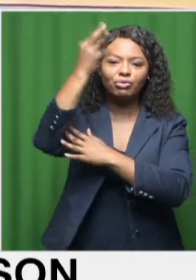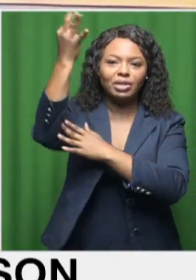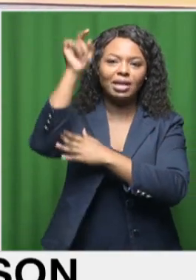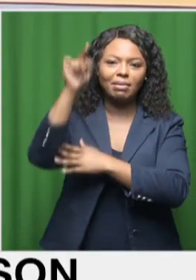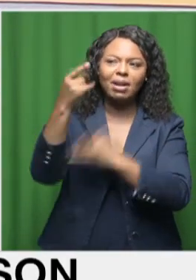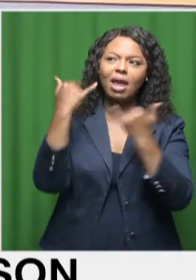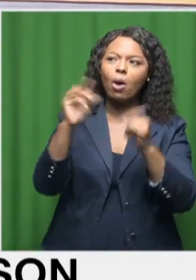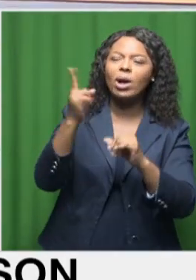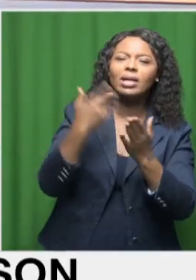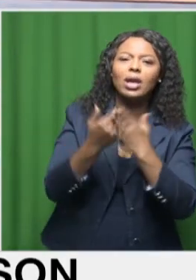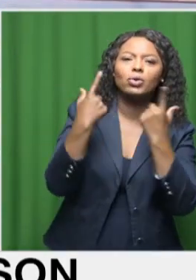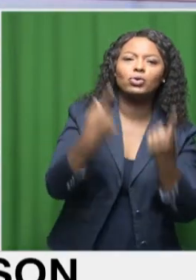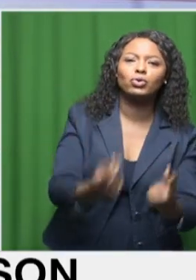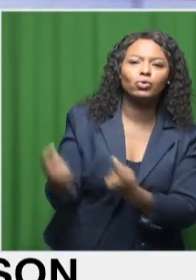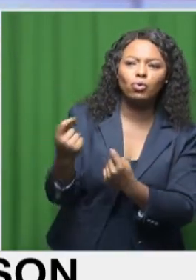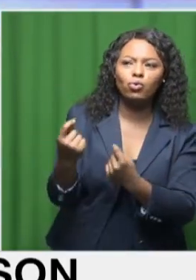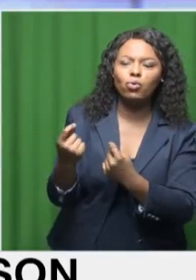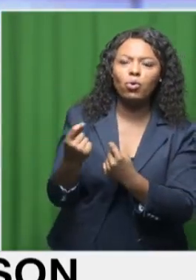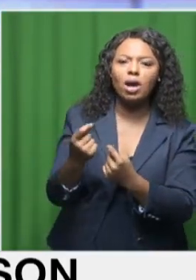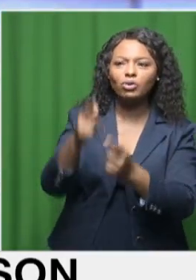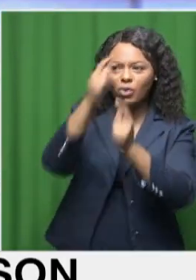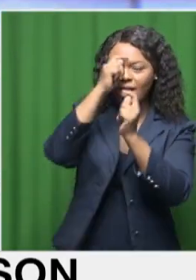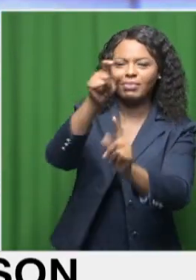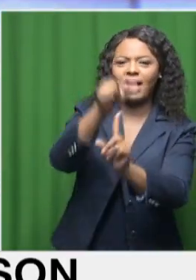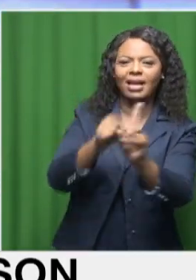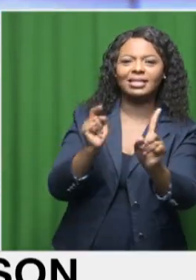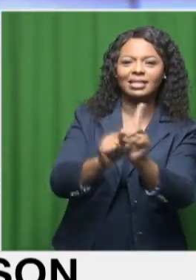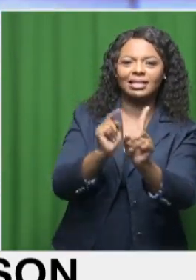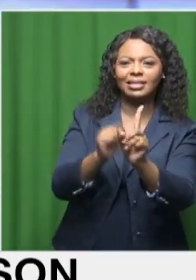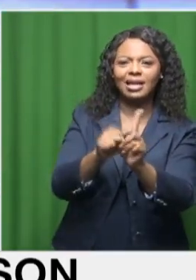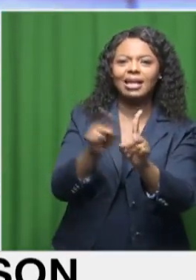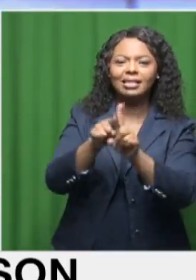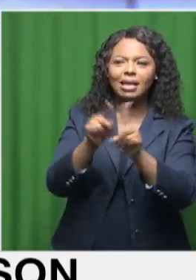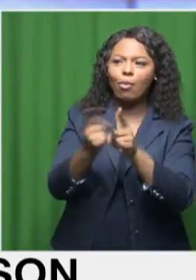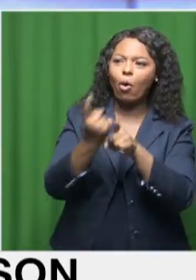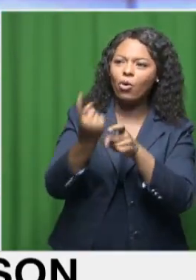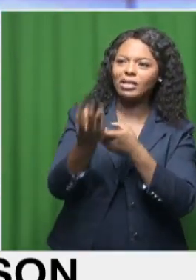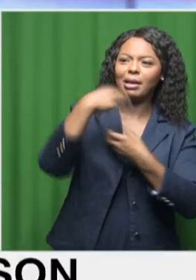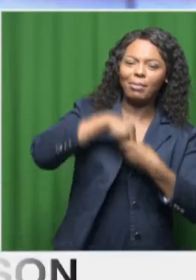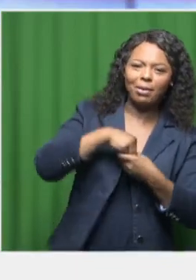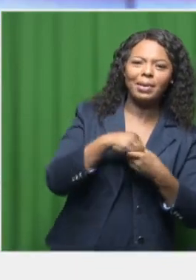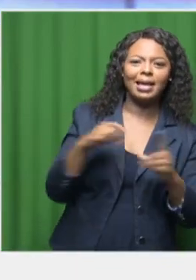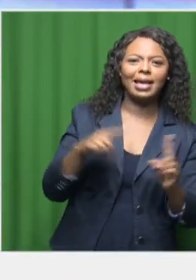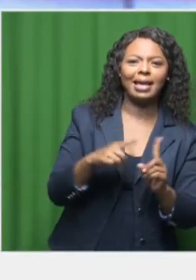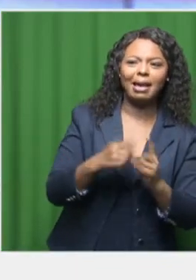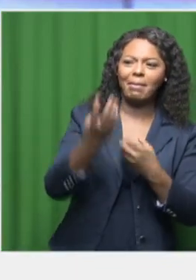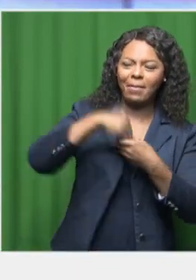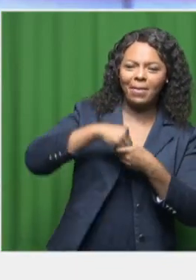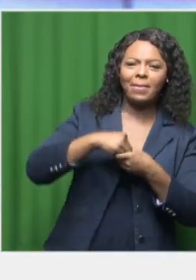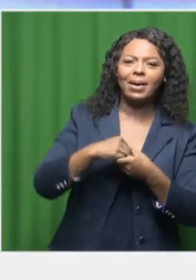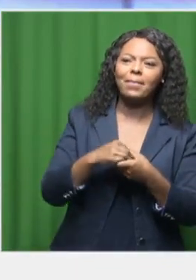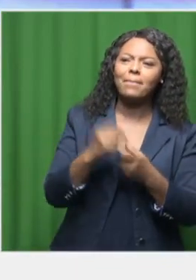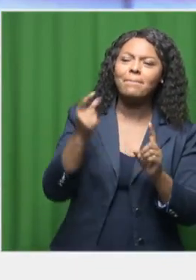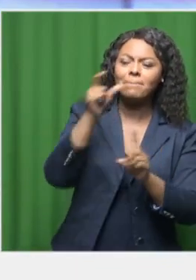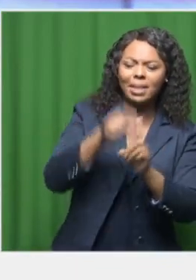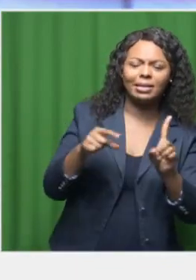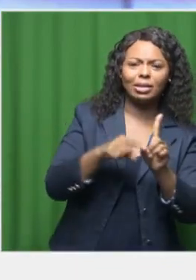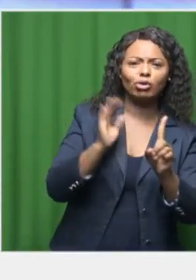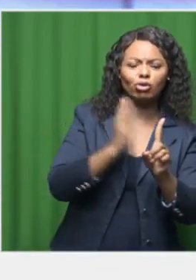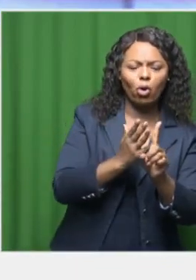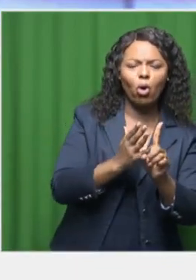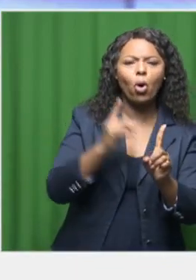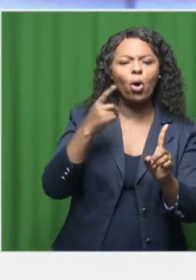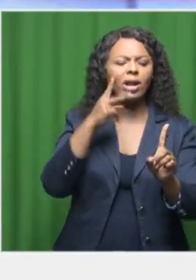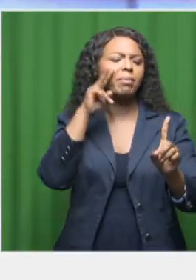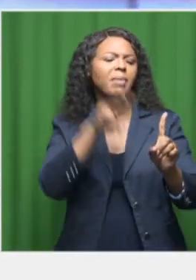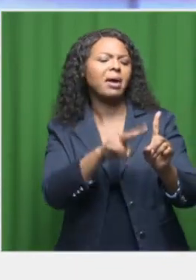we do in honor of Prakeep and bring him. I always say, people like Gibson Kente, we must not look at them